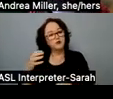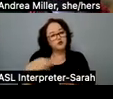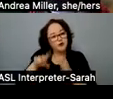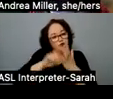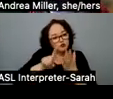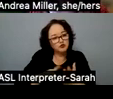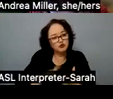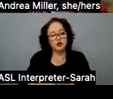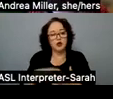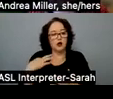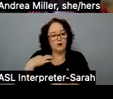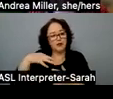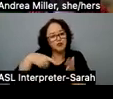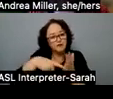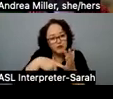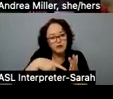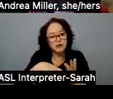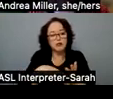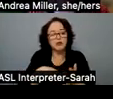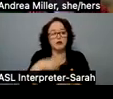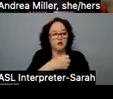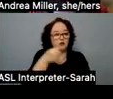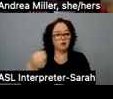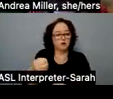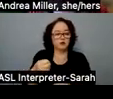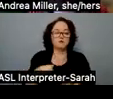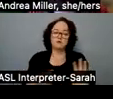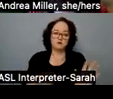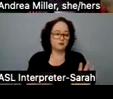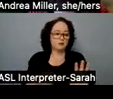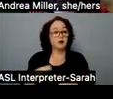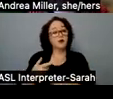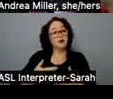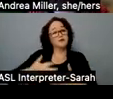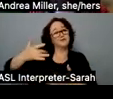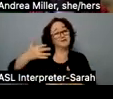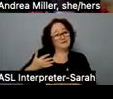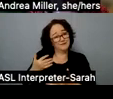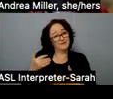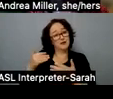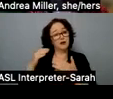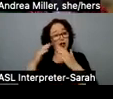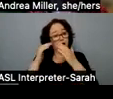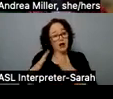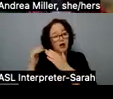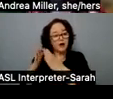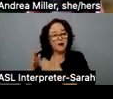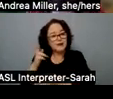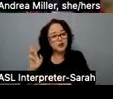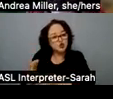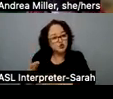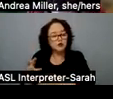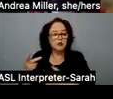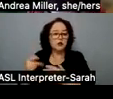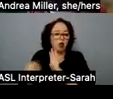keep someone from being housed. We didn't care what a person's housing history. It's not that we didn't care, it's that we don't want that to